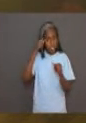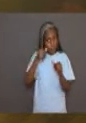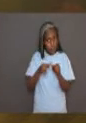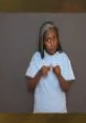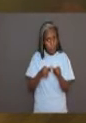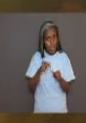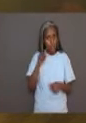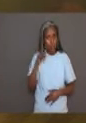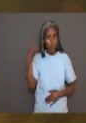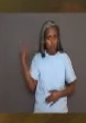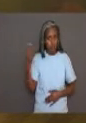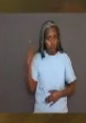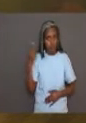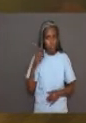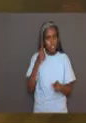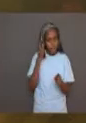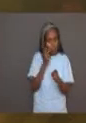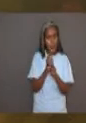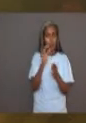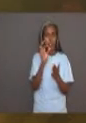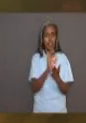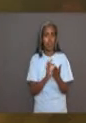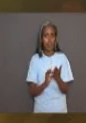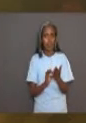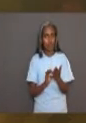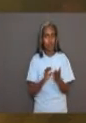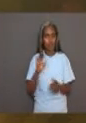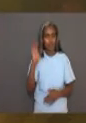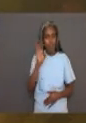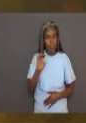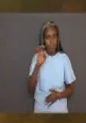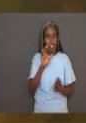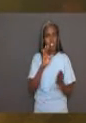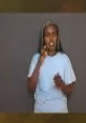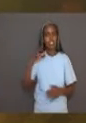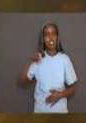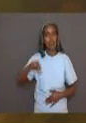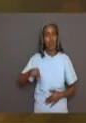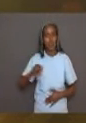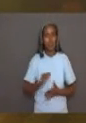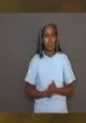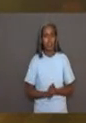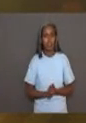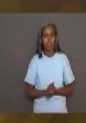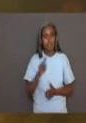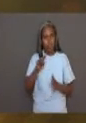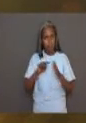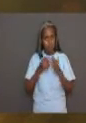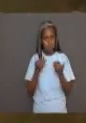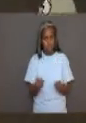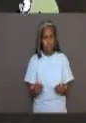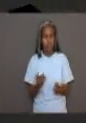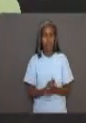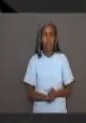Remember to use the appropriate formulas for finding the quartiles. You may begin.